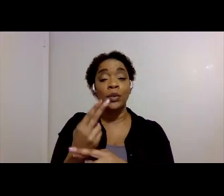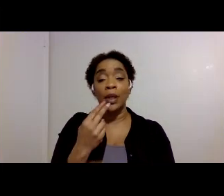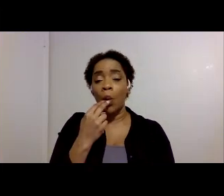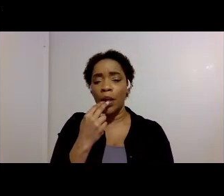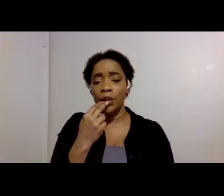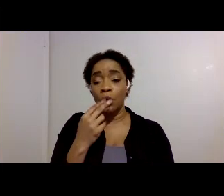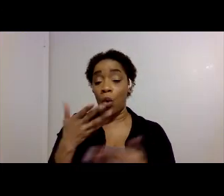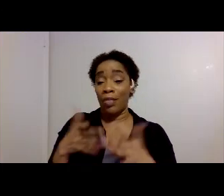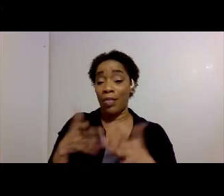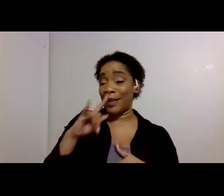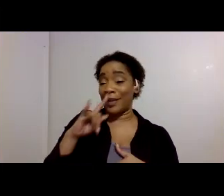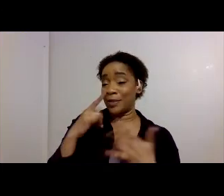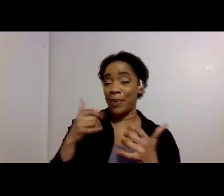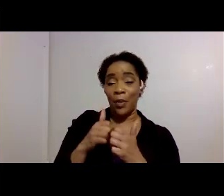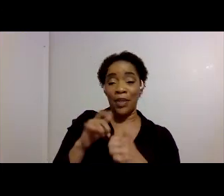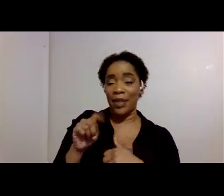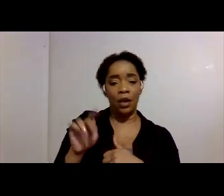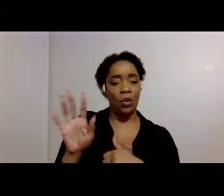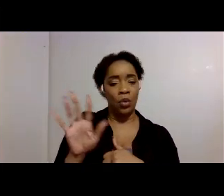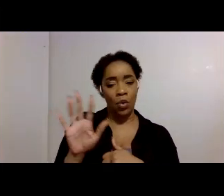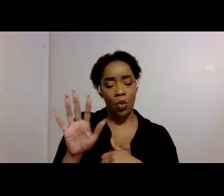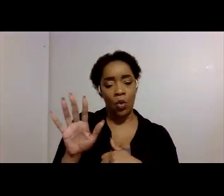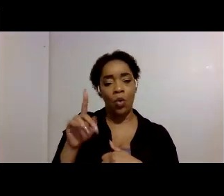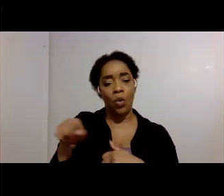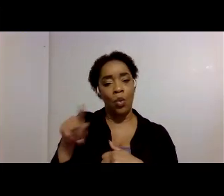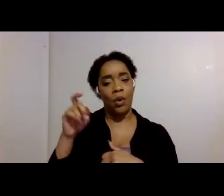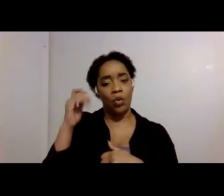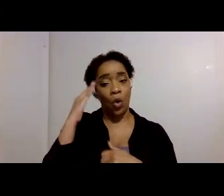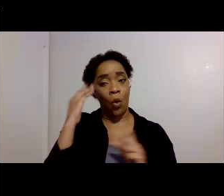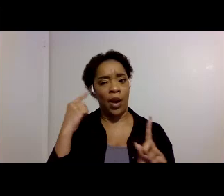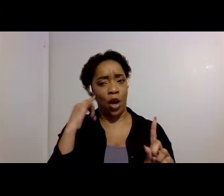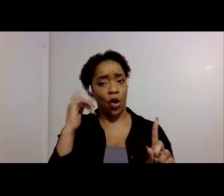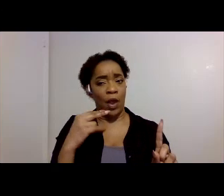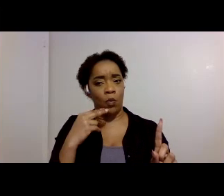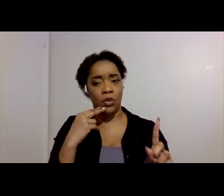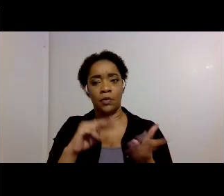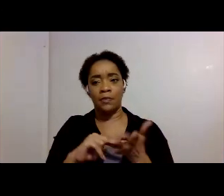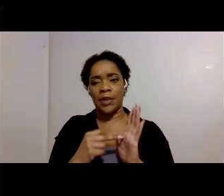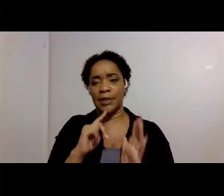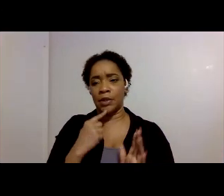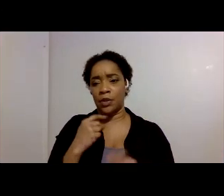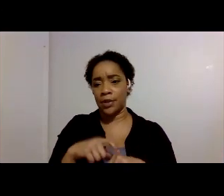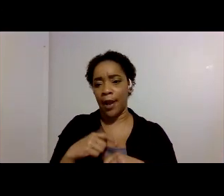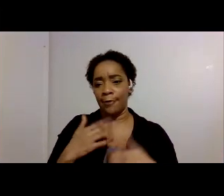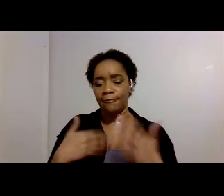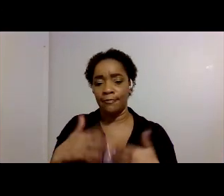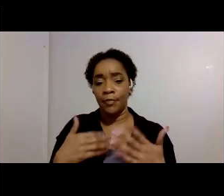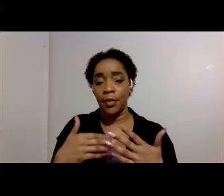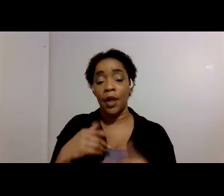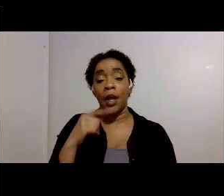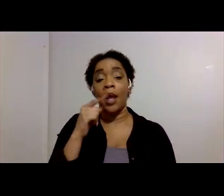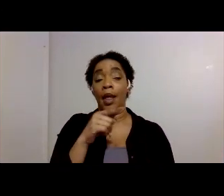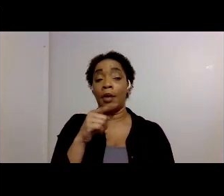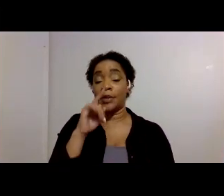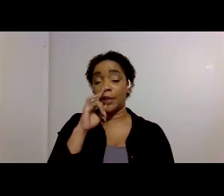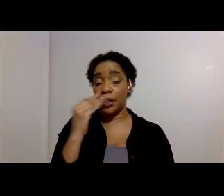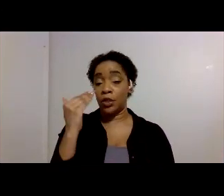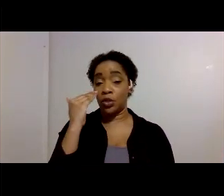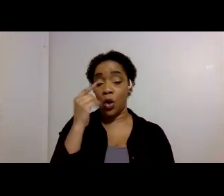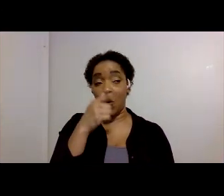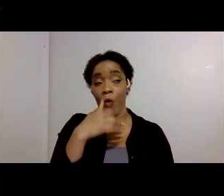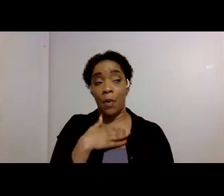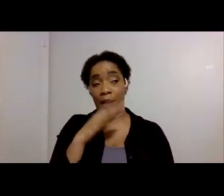this, it's time to start moving. My wife has a daycare and the whistle, it's on the wall. They won't touch it. But the minute they hear that whistle,